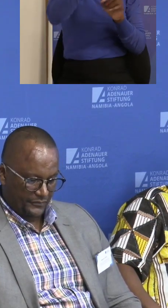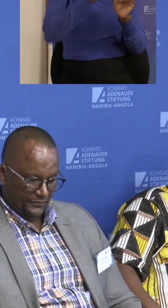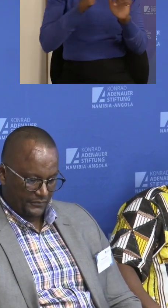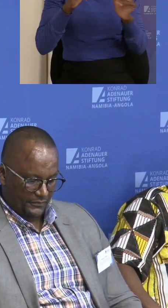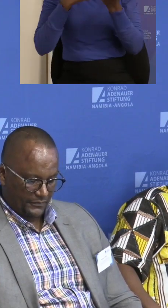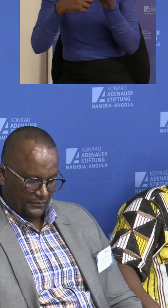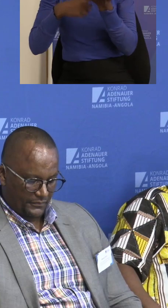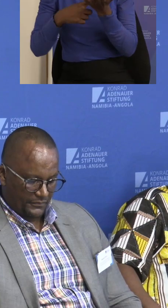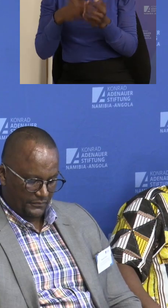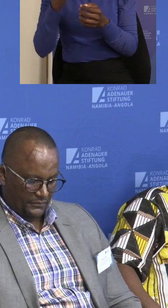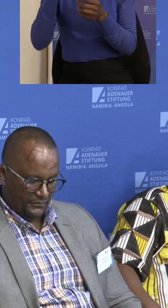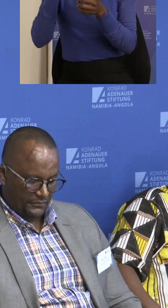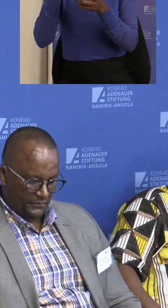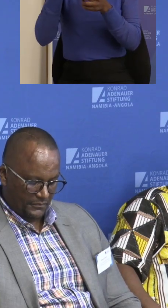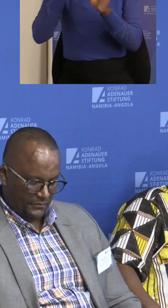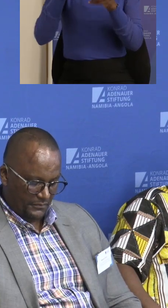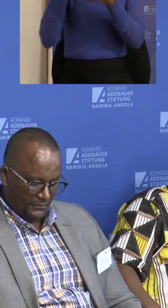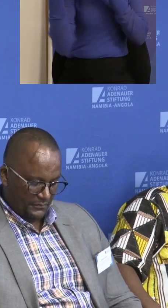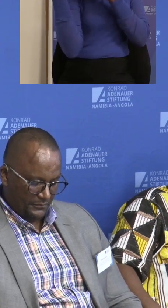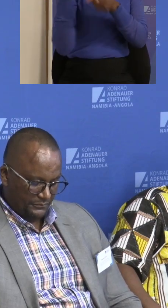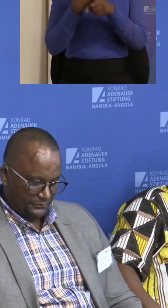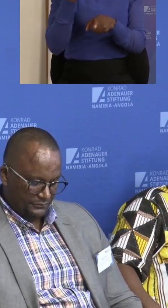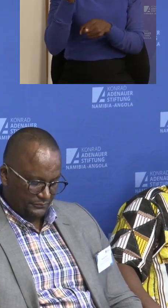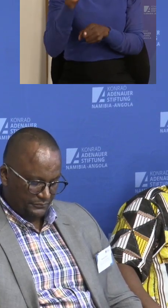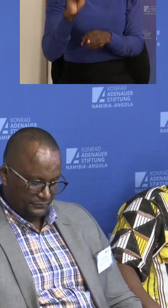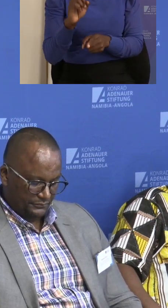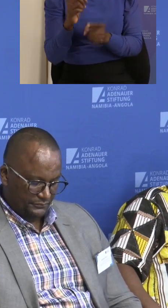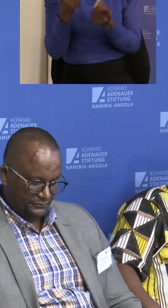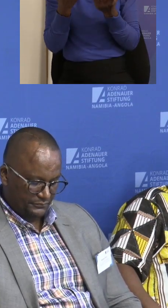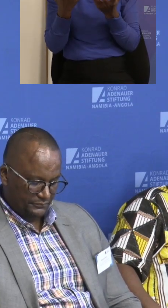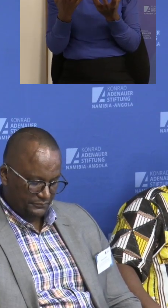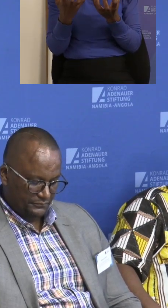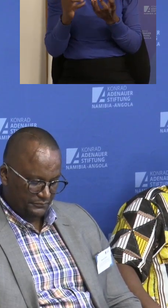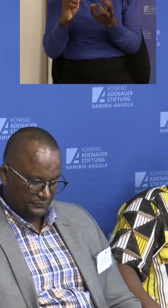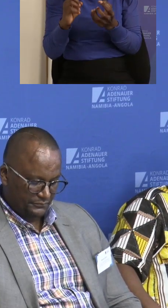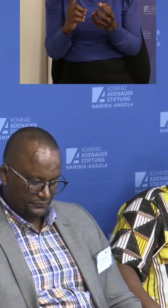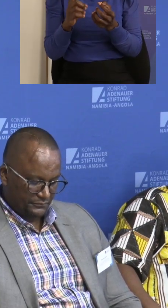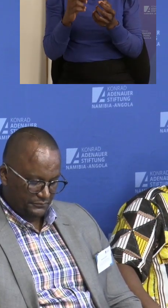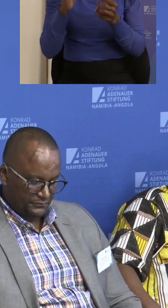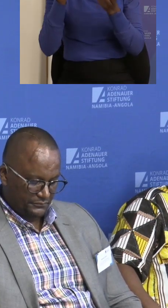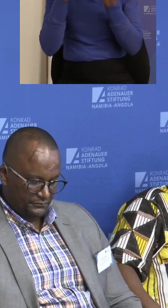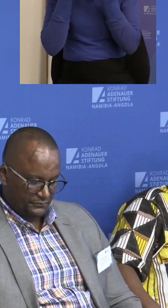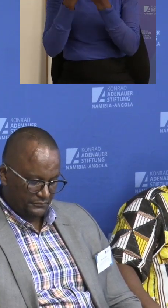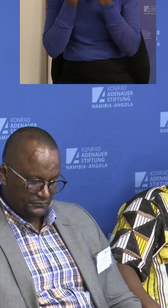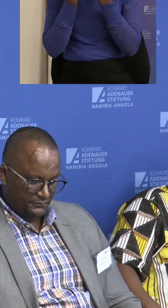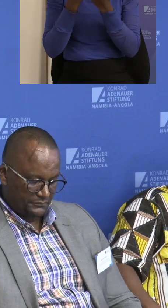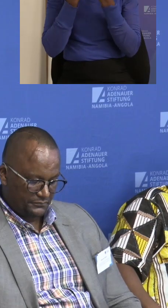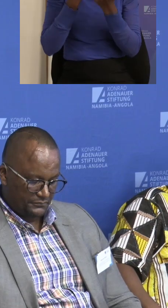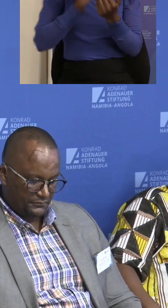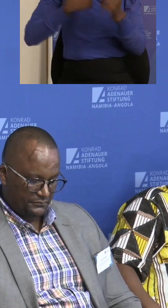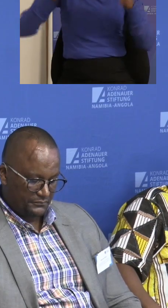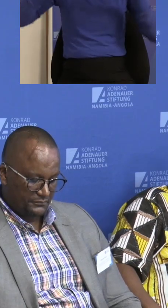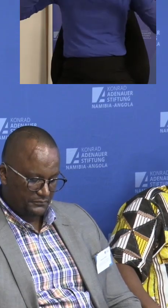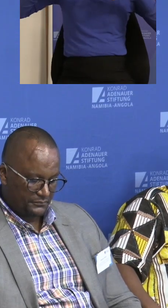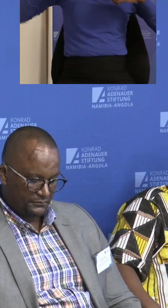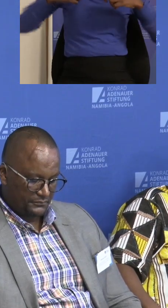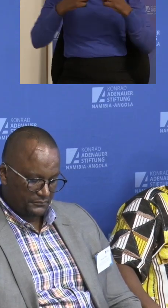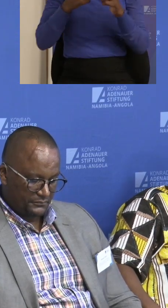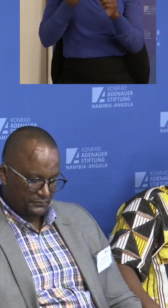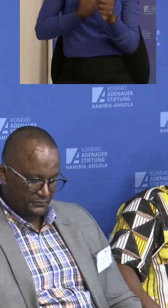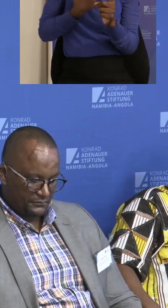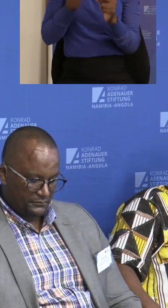remain the work of the government. It needs interest, commitments, and effort from all of us.